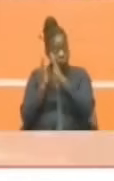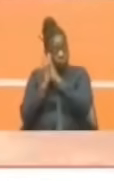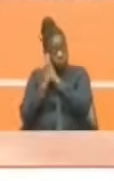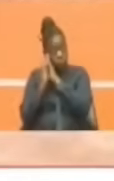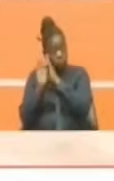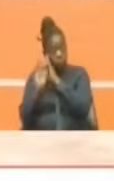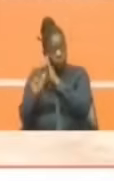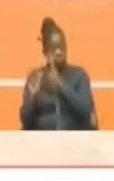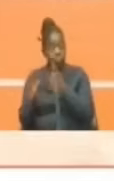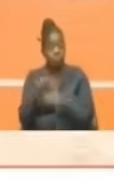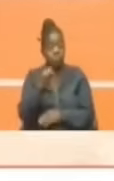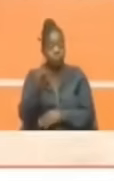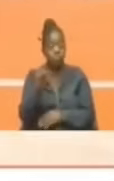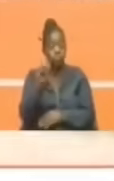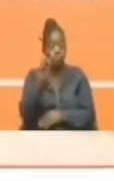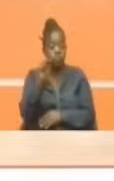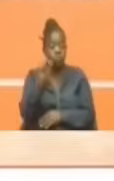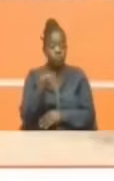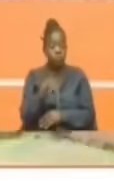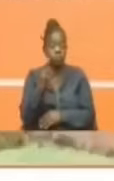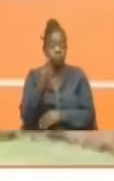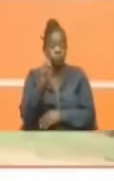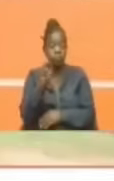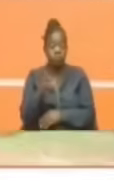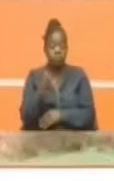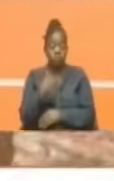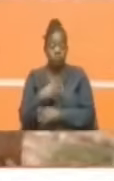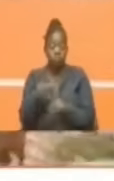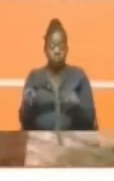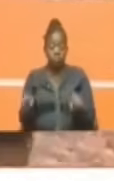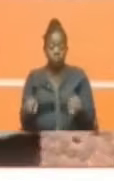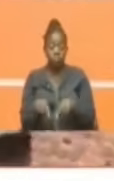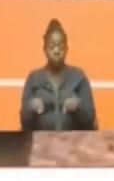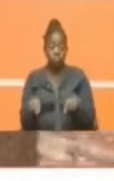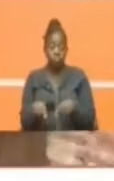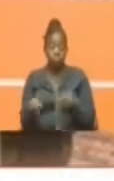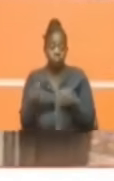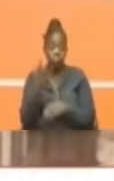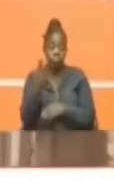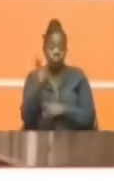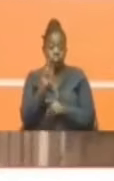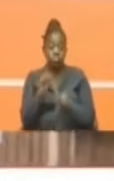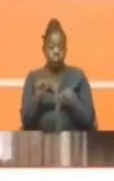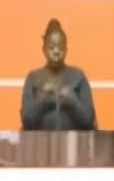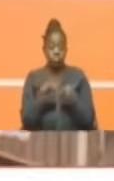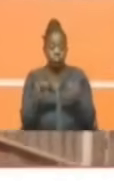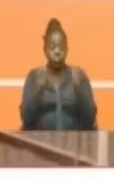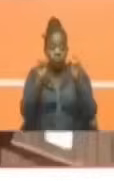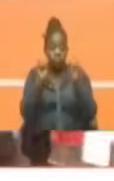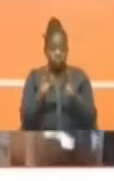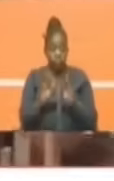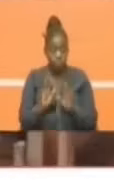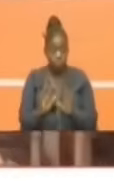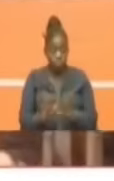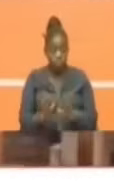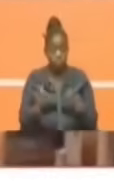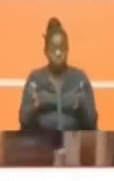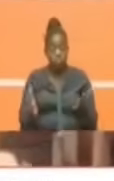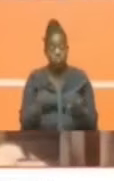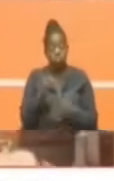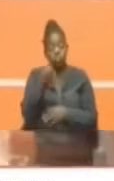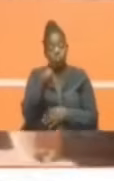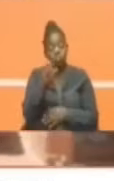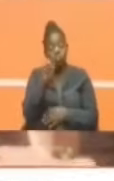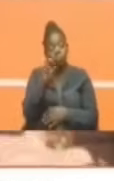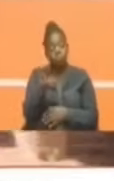musuleyo zoni ya kire ku main yesinga okubeera mu bunkenke nga abantu batano okuli n'omusomesa bakubiddwa peva